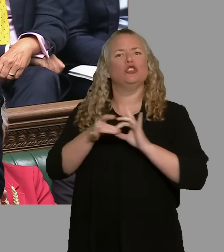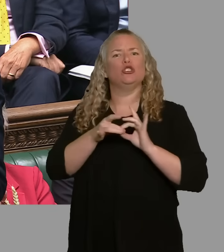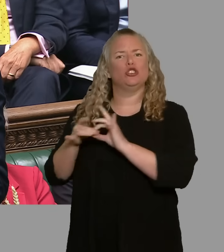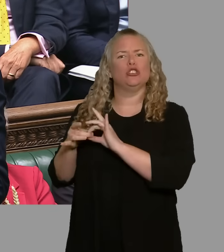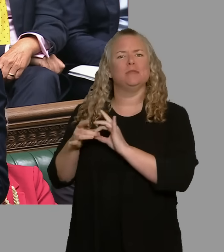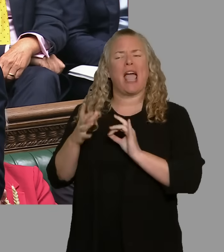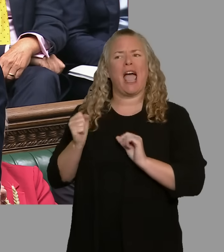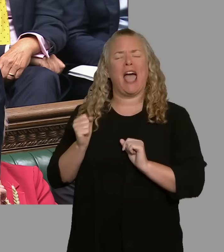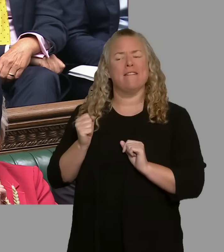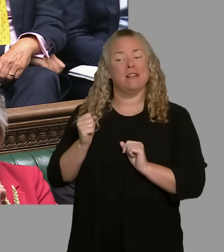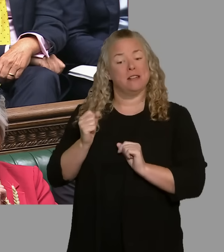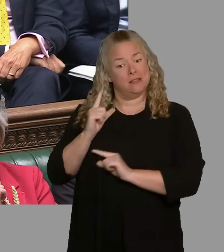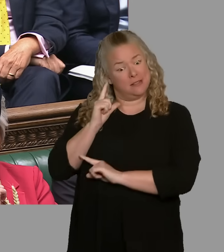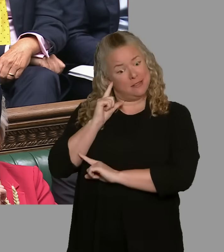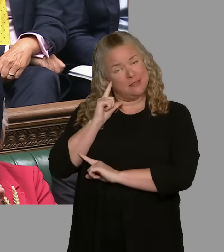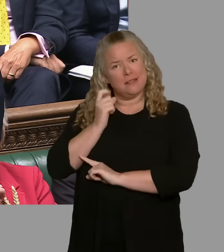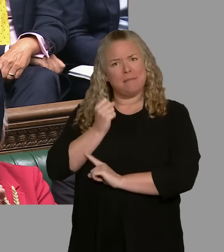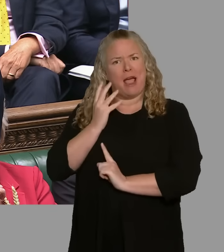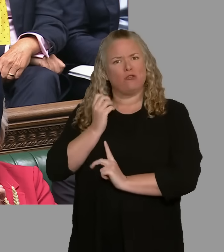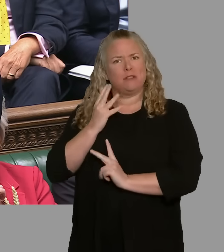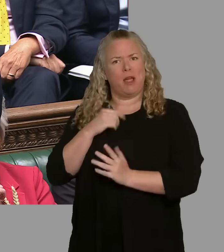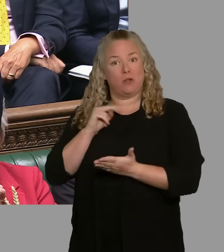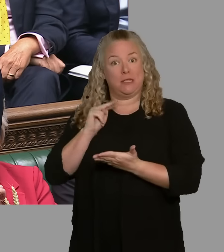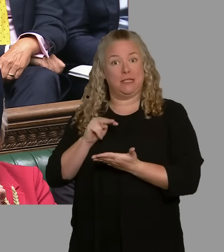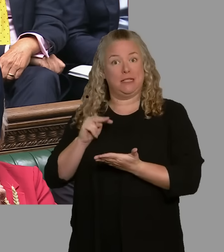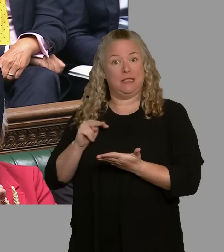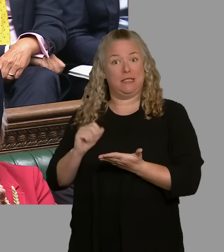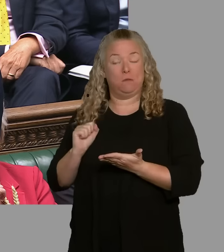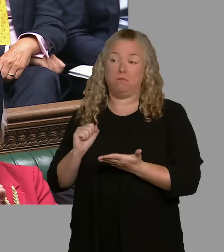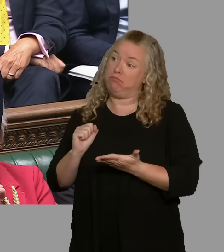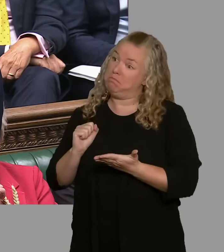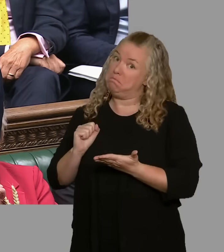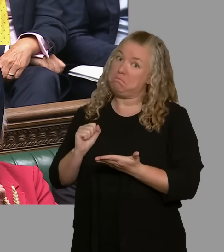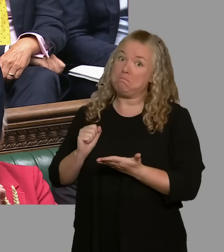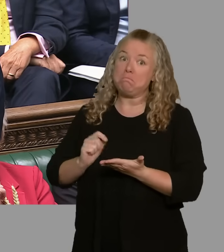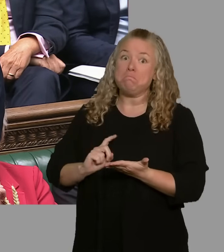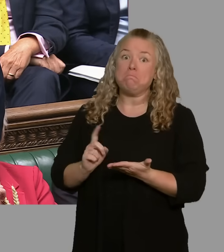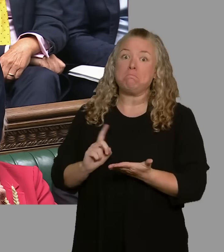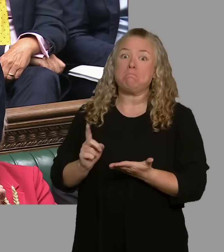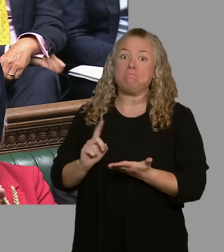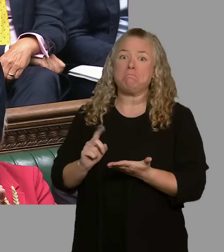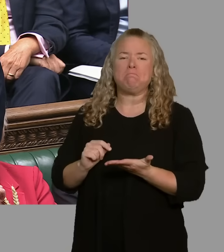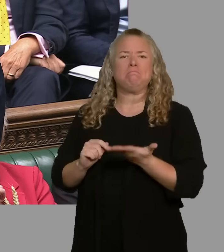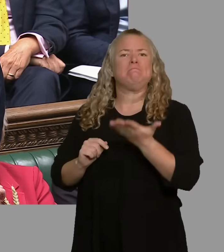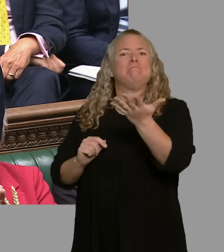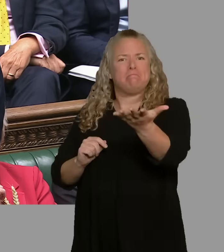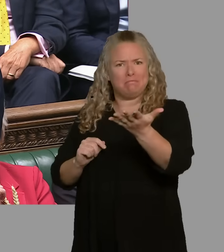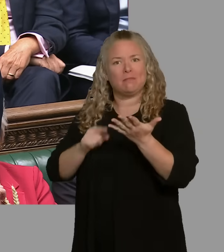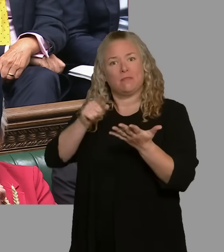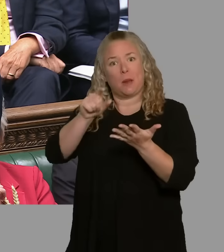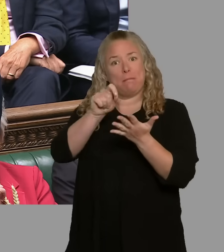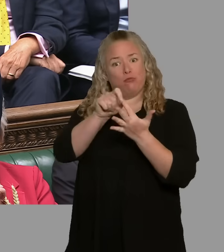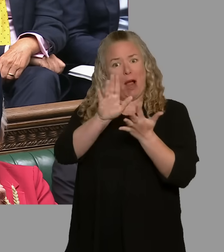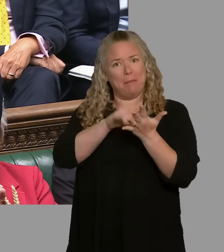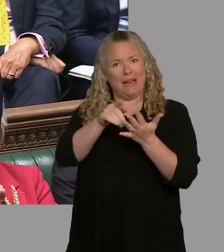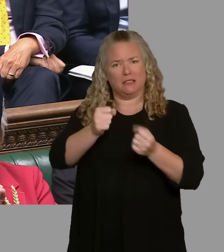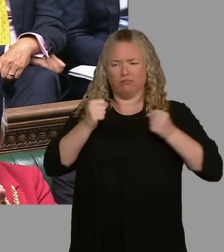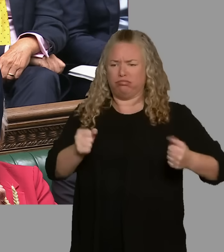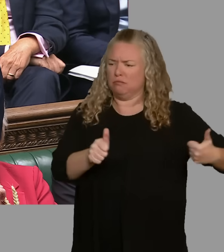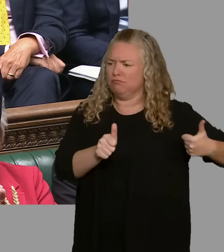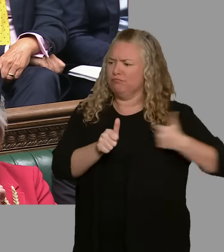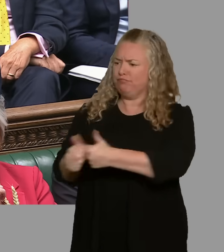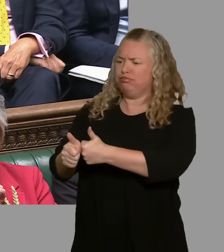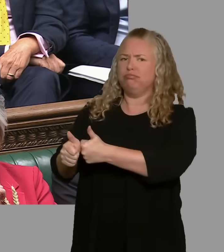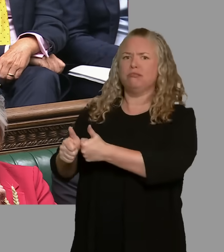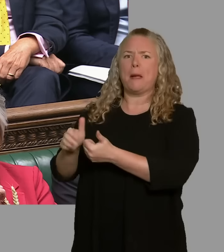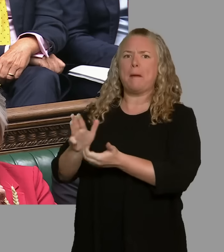today. So can he tell the House, has the Prime Minister asked the Ambassador what other compromising